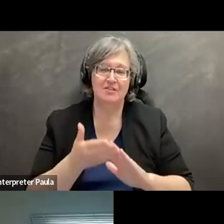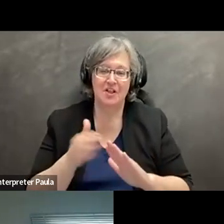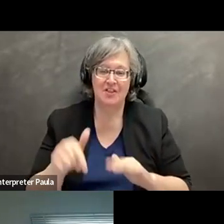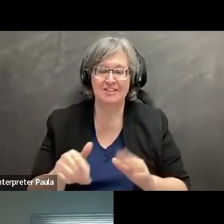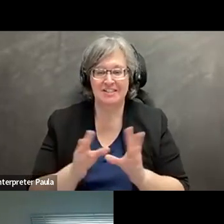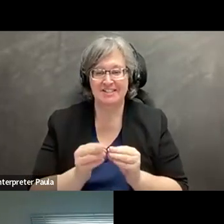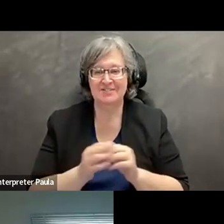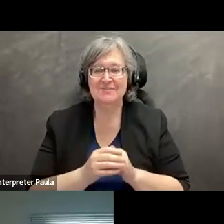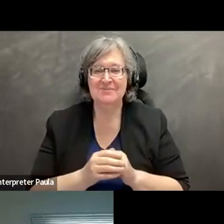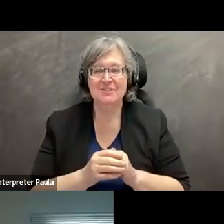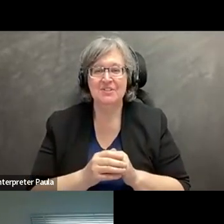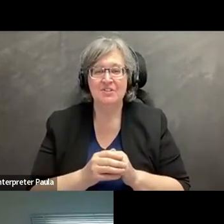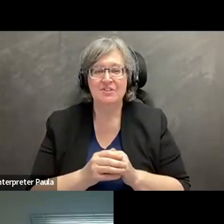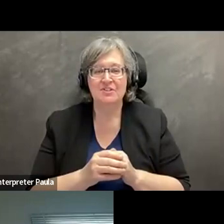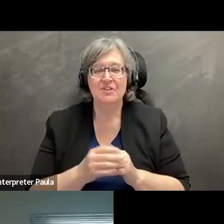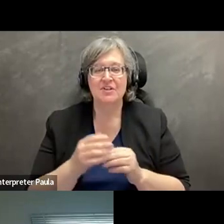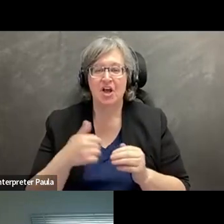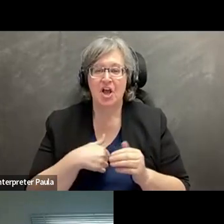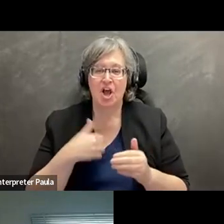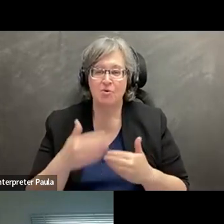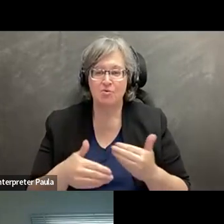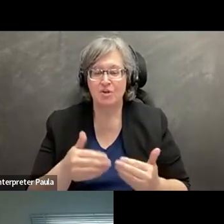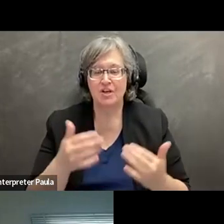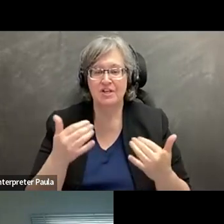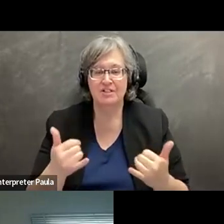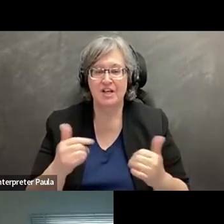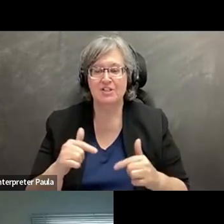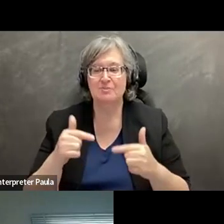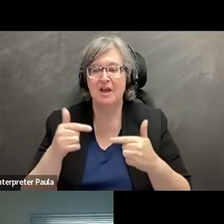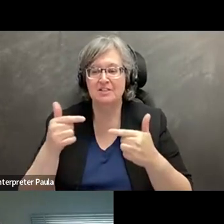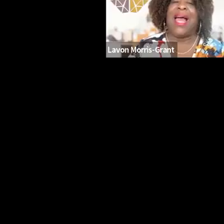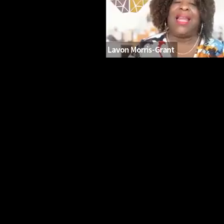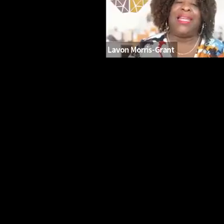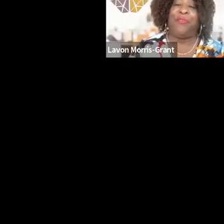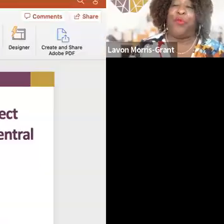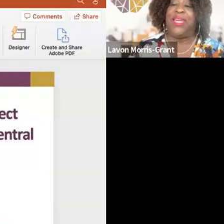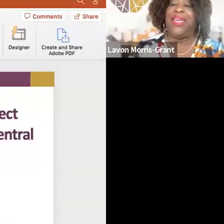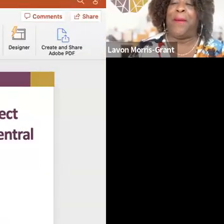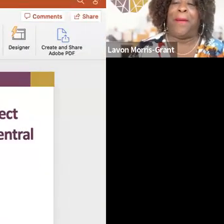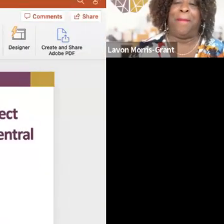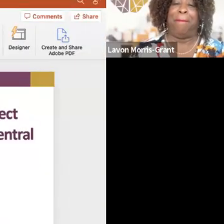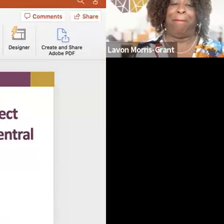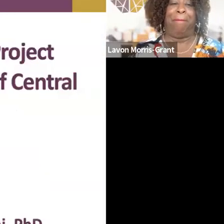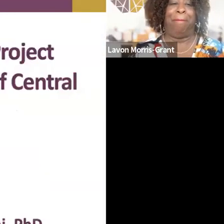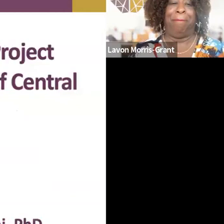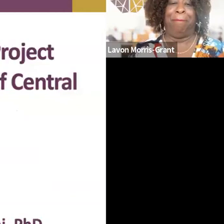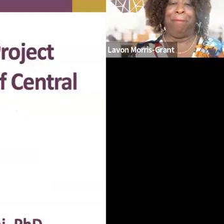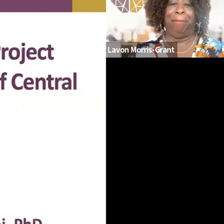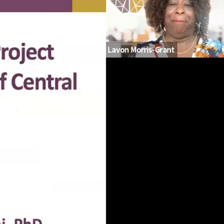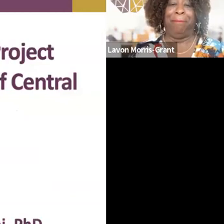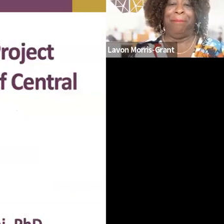session. So as I move us along, I will now pass it back to my colleague, Funmi.